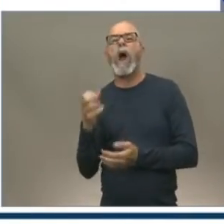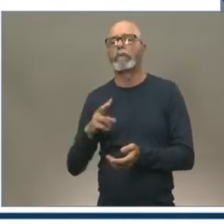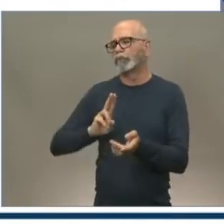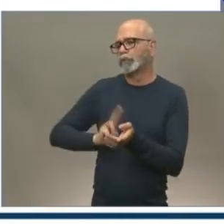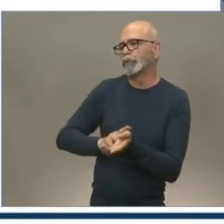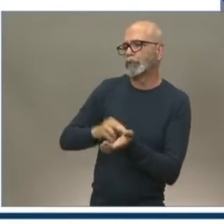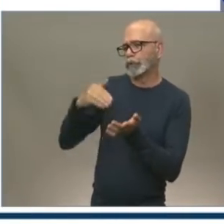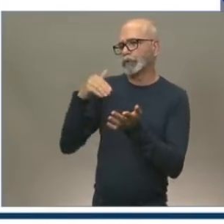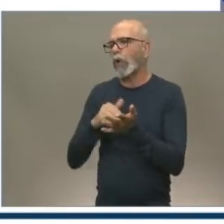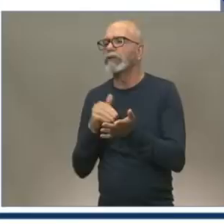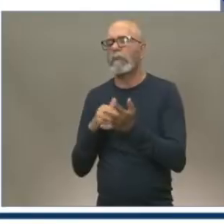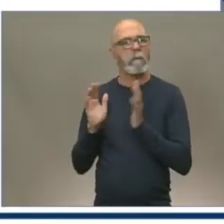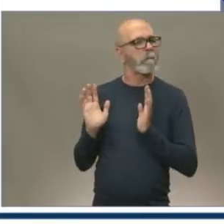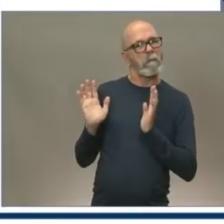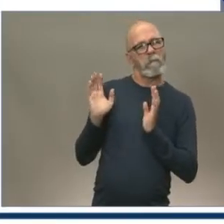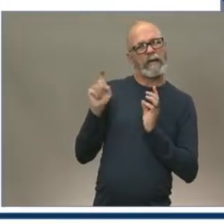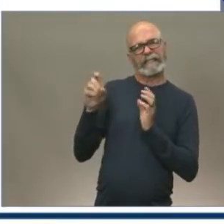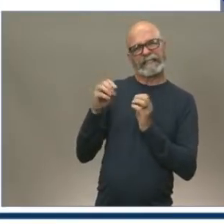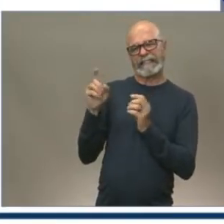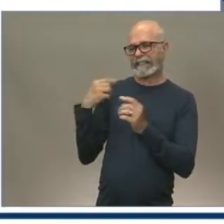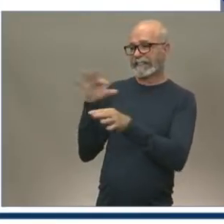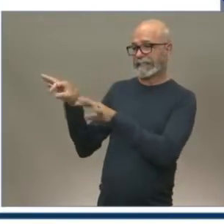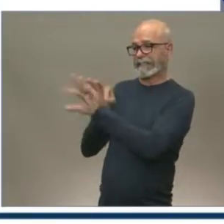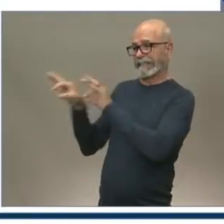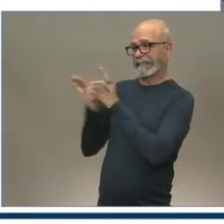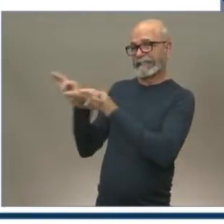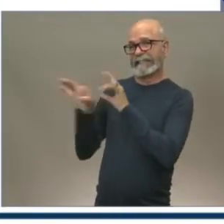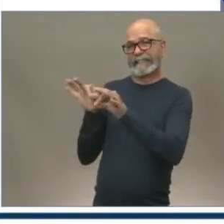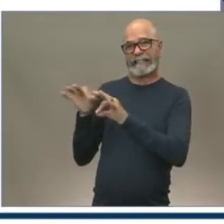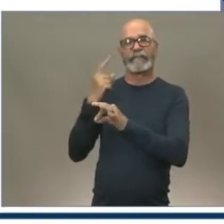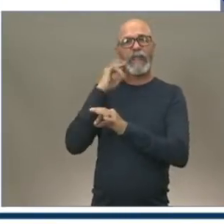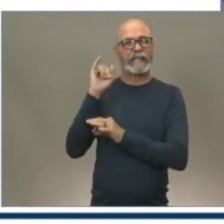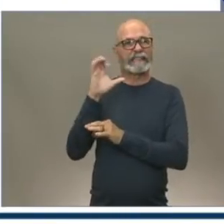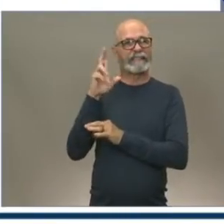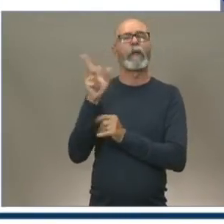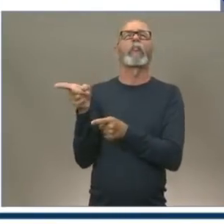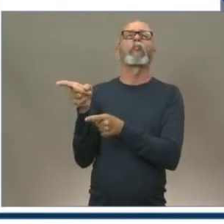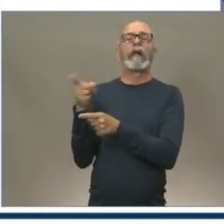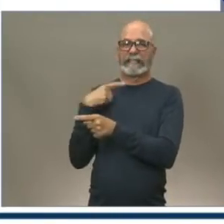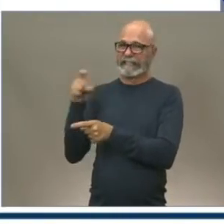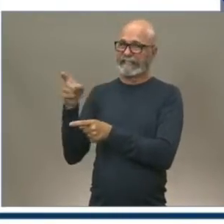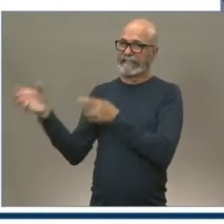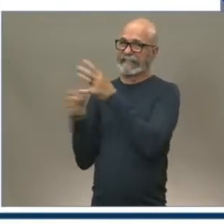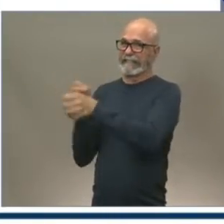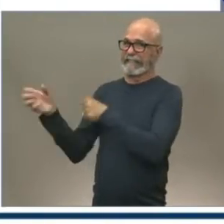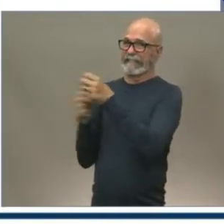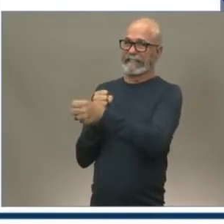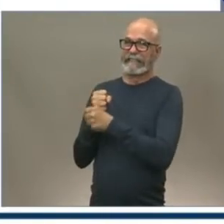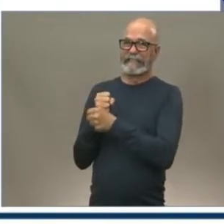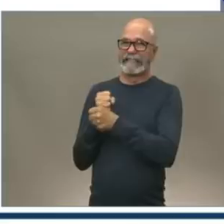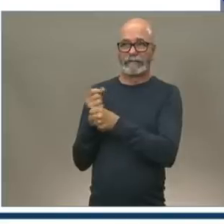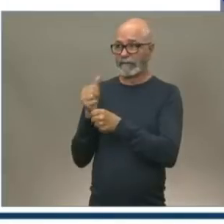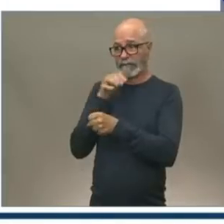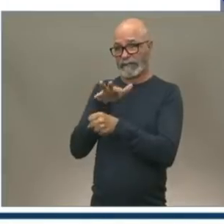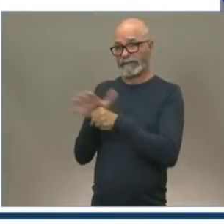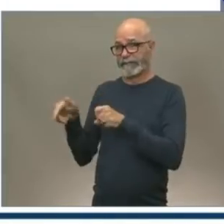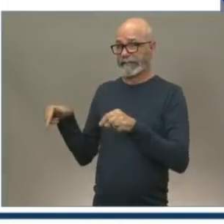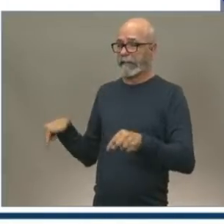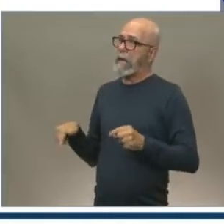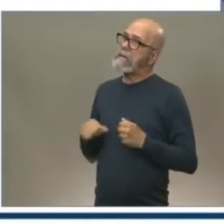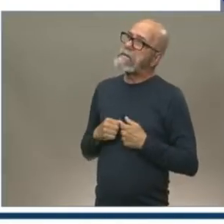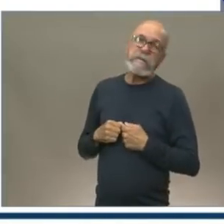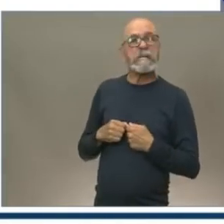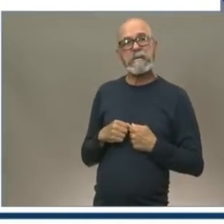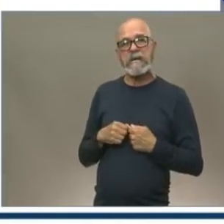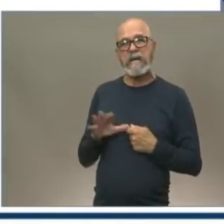and doctors. We have to be mindful. We have limited resources looking at our situation here. So we thought about having a call